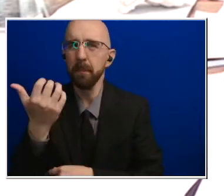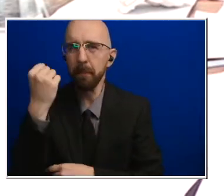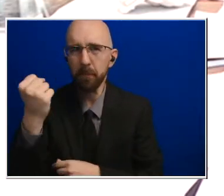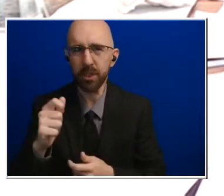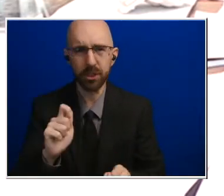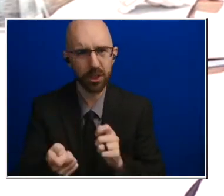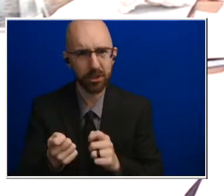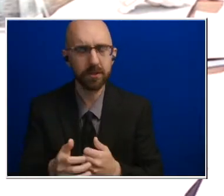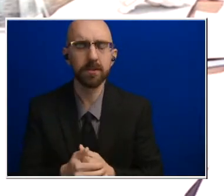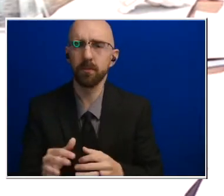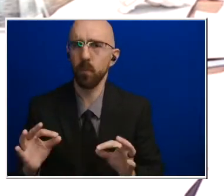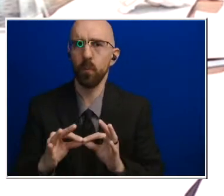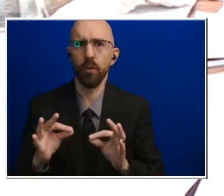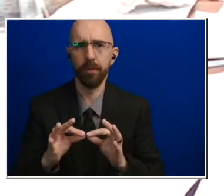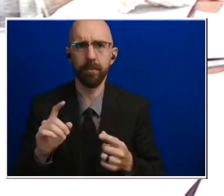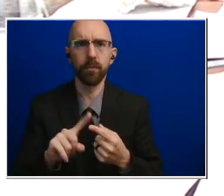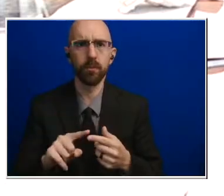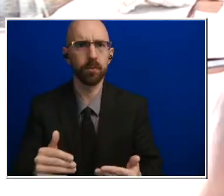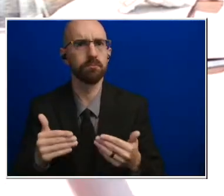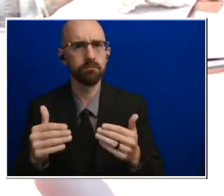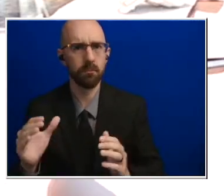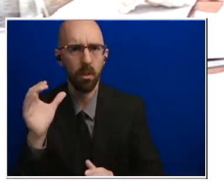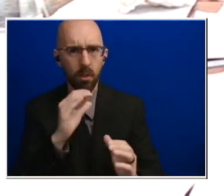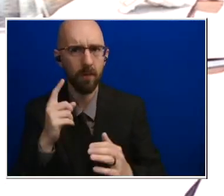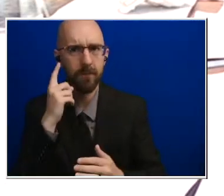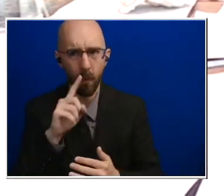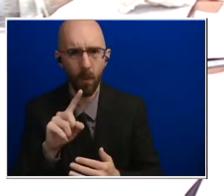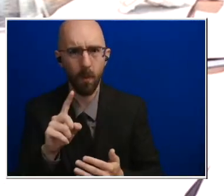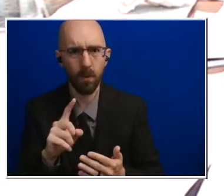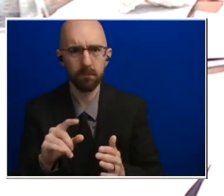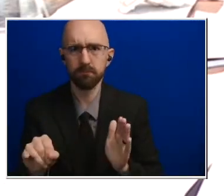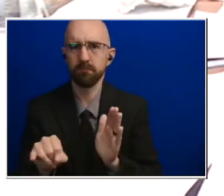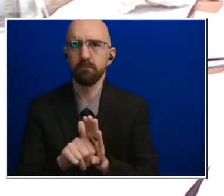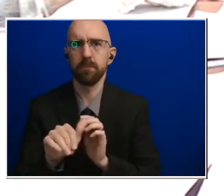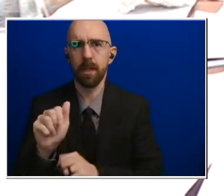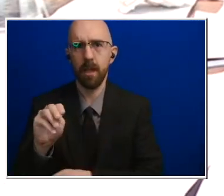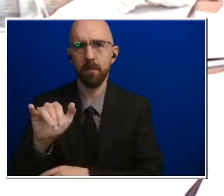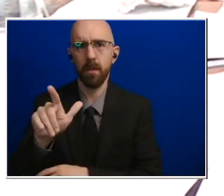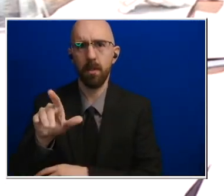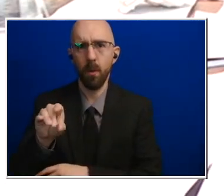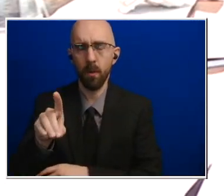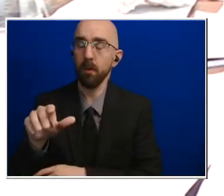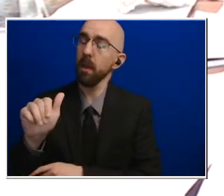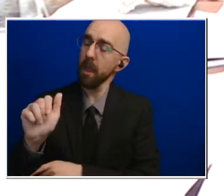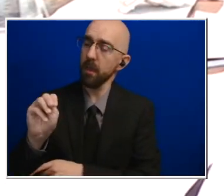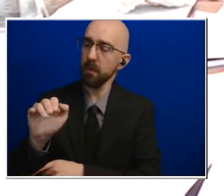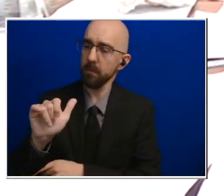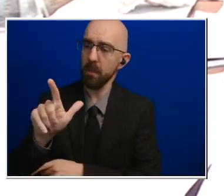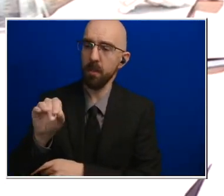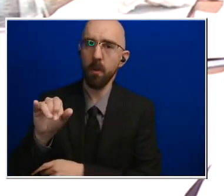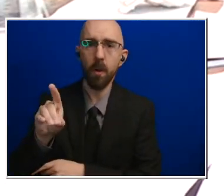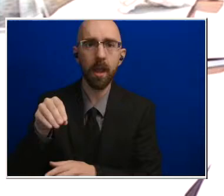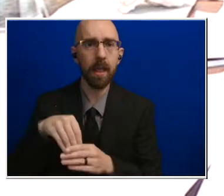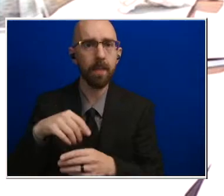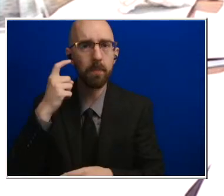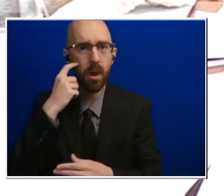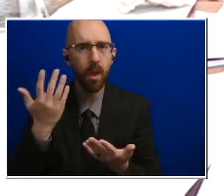to be looking for, to detect this amyloid in the brain to help understand what might be driving those